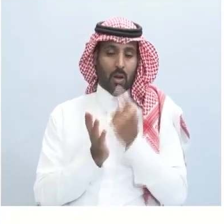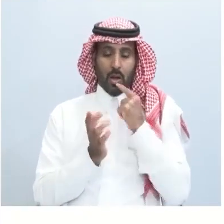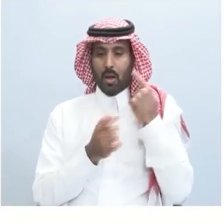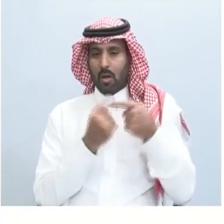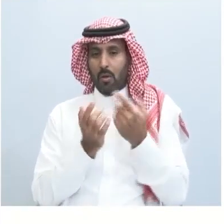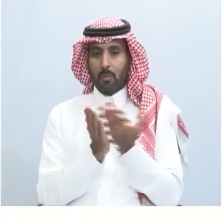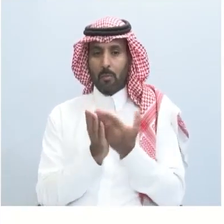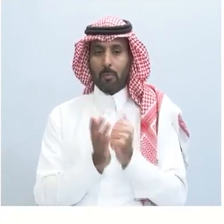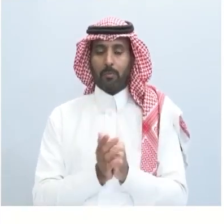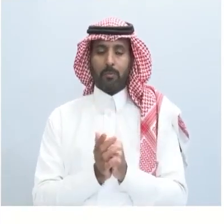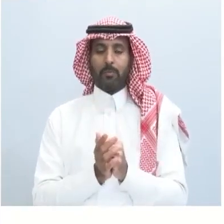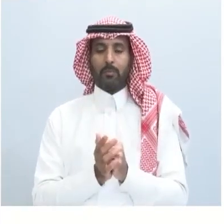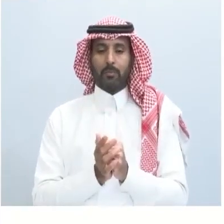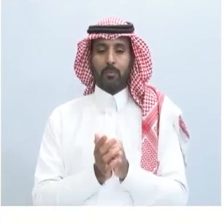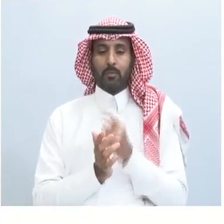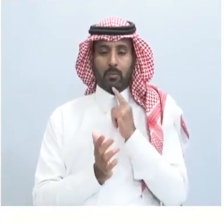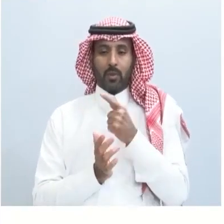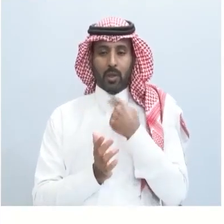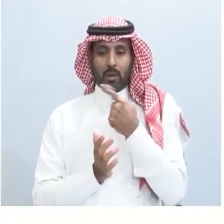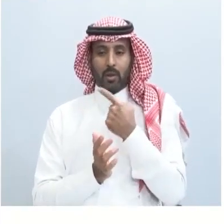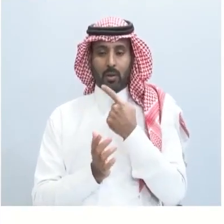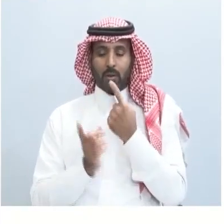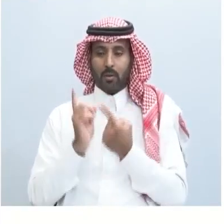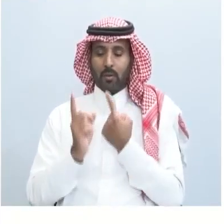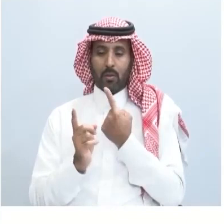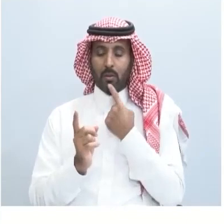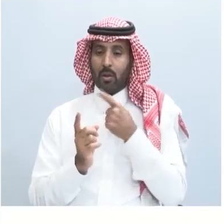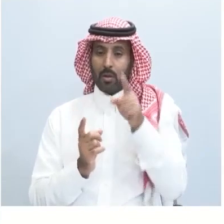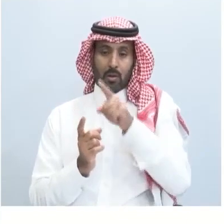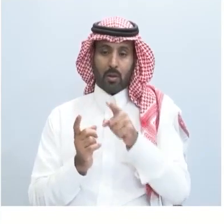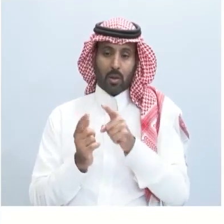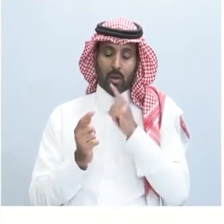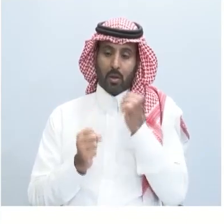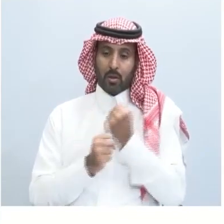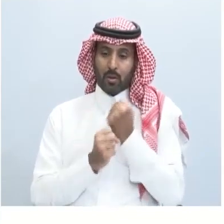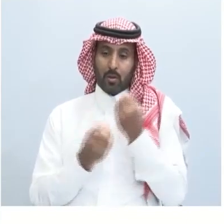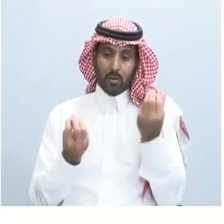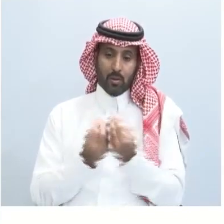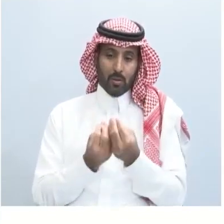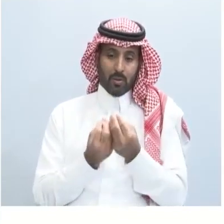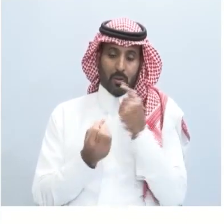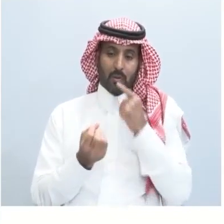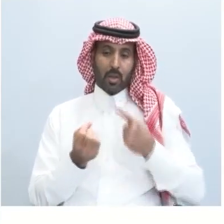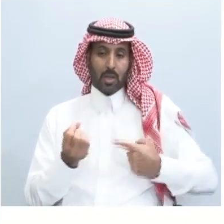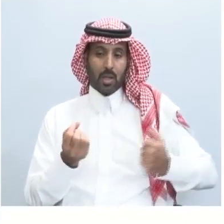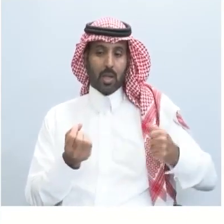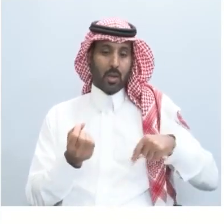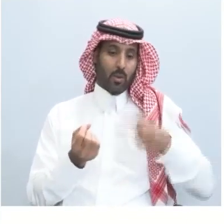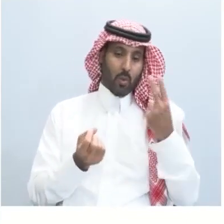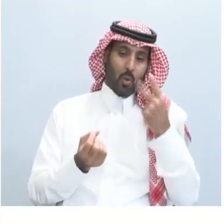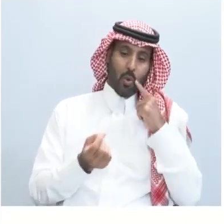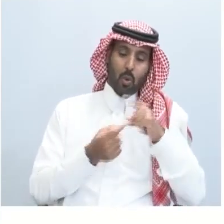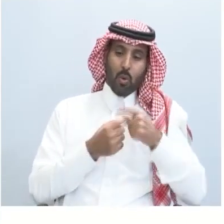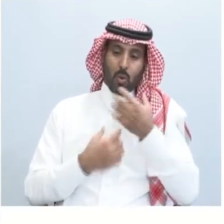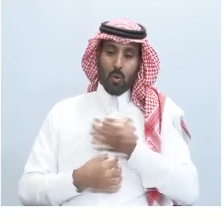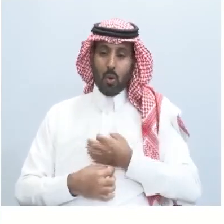our previous lesson, the speaking, we took some questions here to work in pairs to name two Olympic